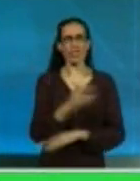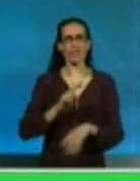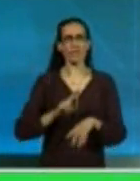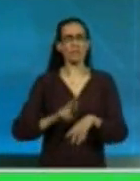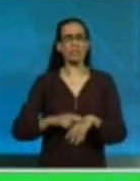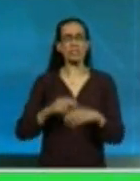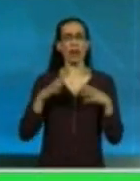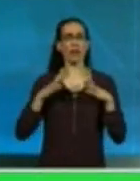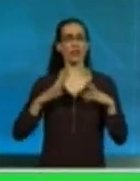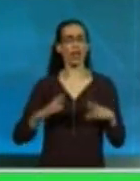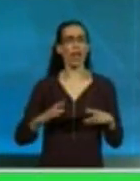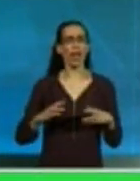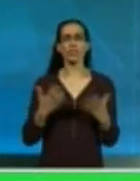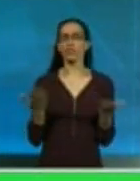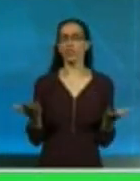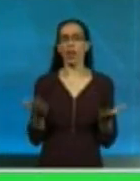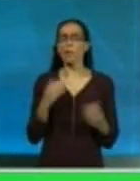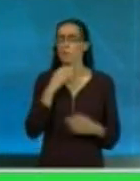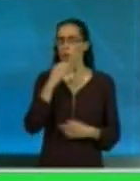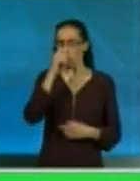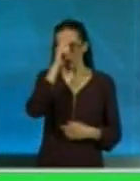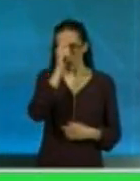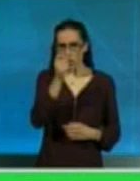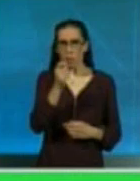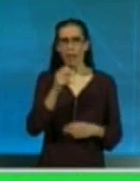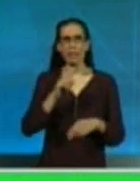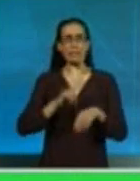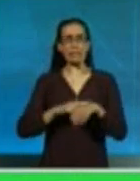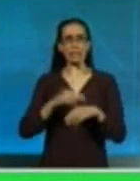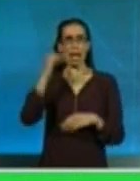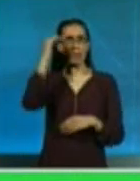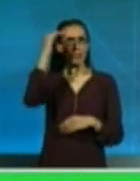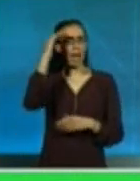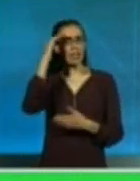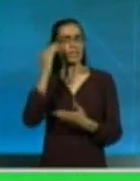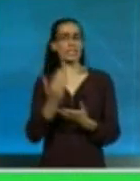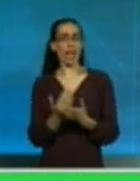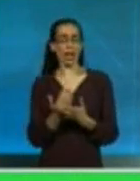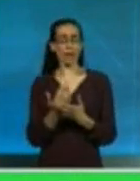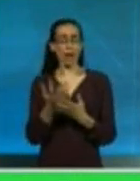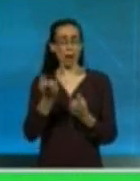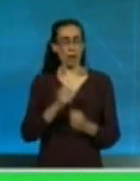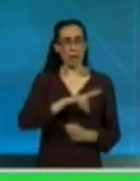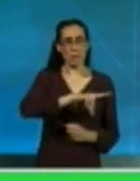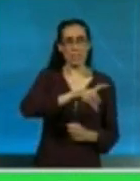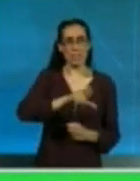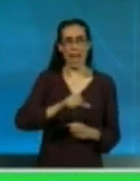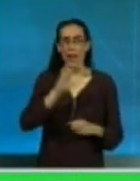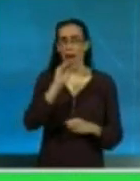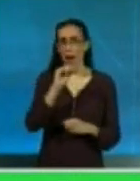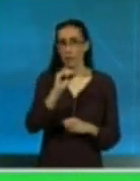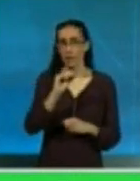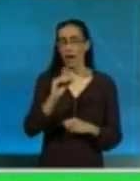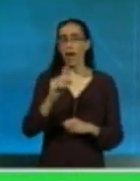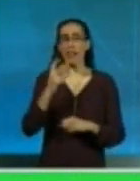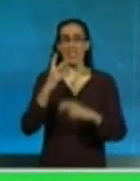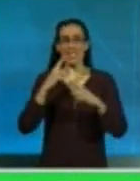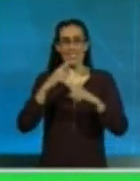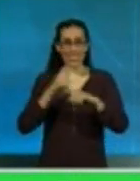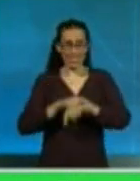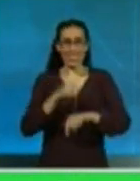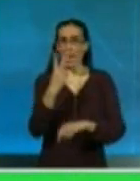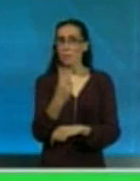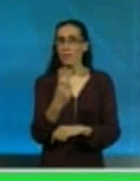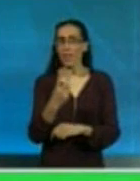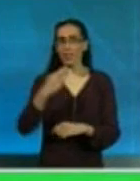teżisti sigurtà, fejn tista' toqgħod bikwitek ġodarek. Niġu misruq id-darb tgħi fil-ġimgħa mhux hemm billi kif jgħidu